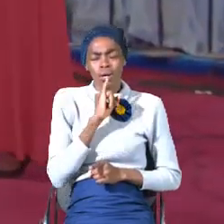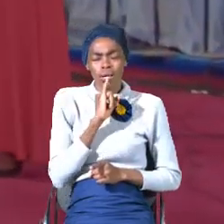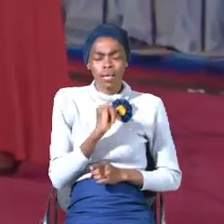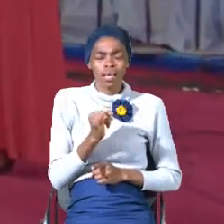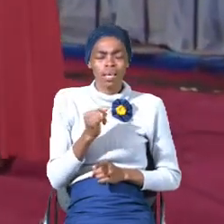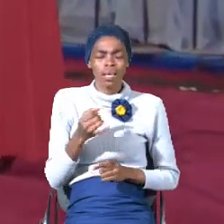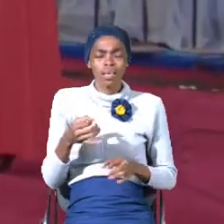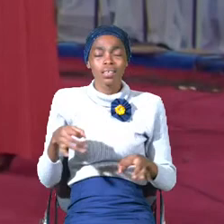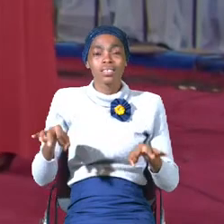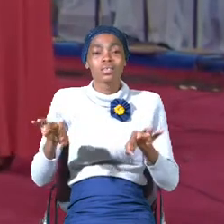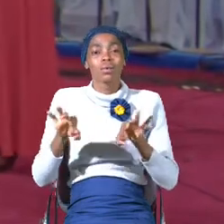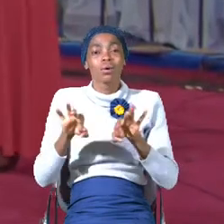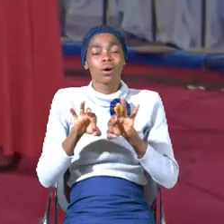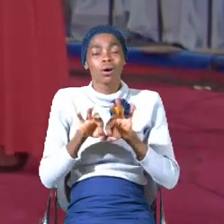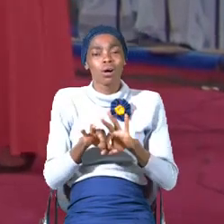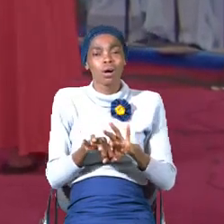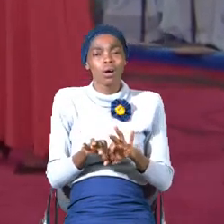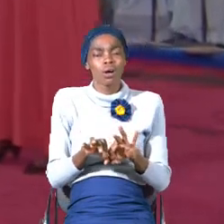alone is